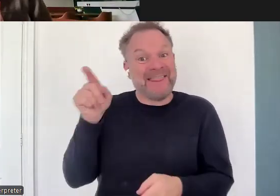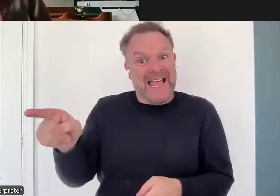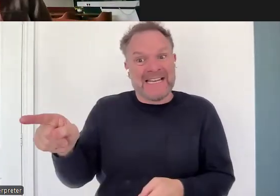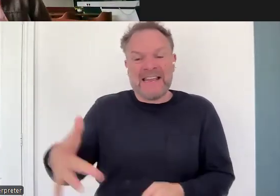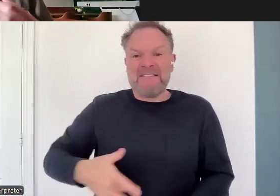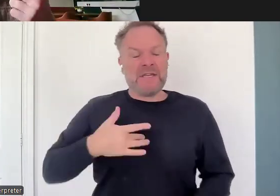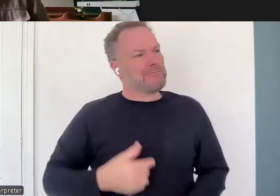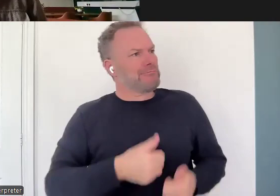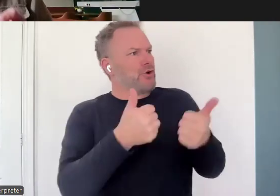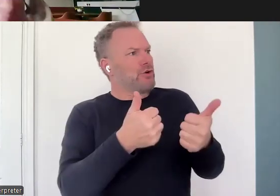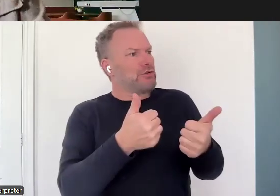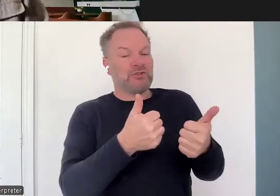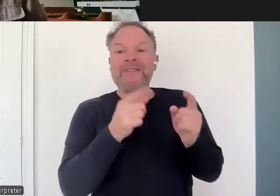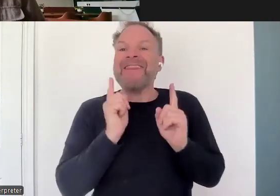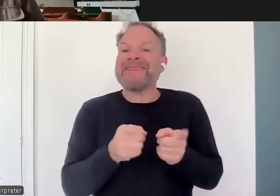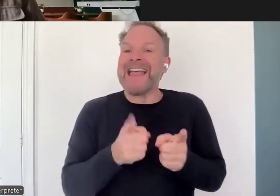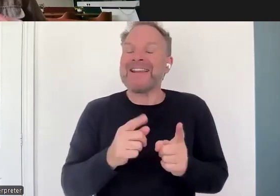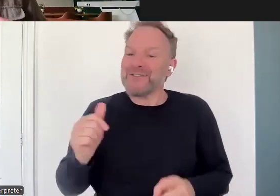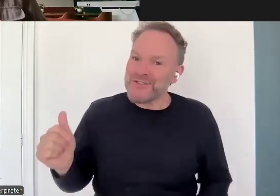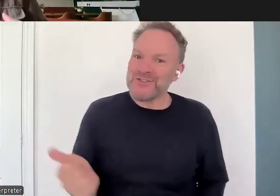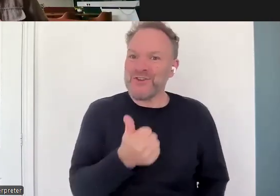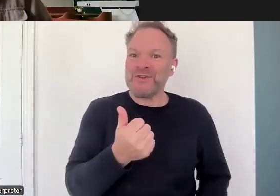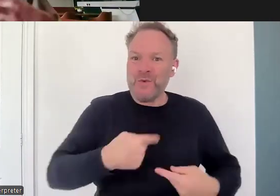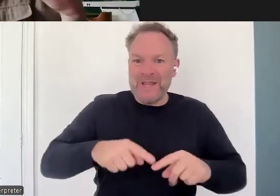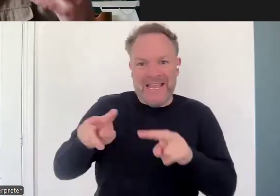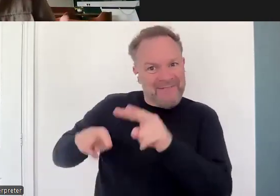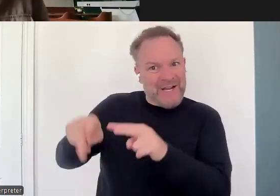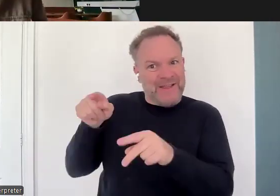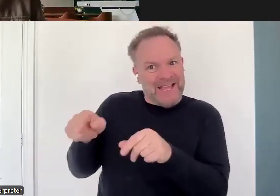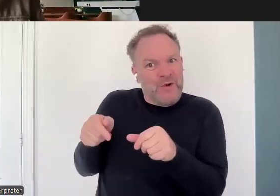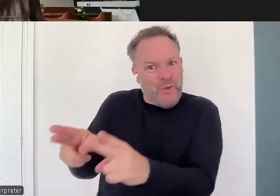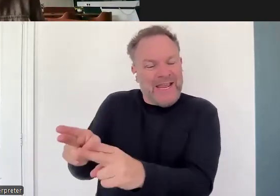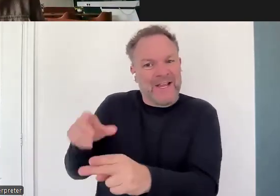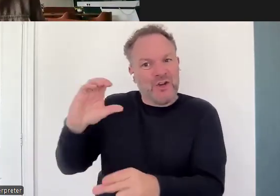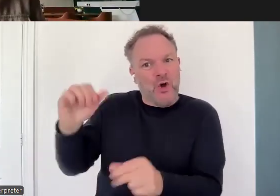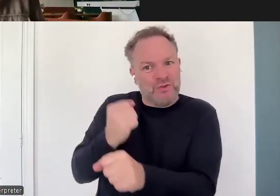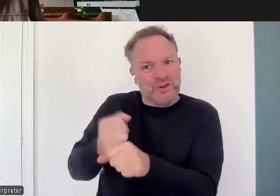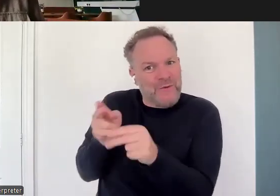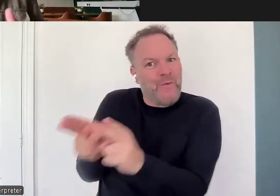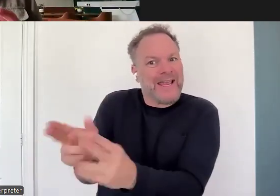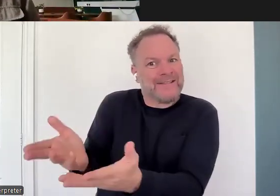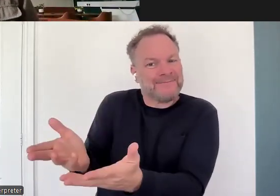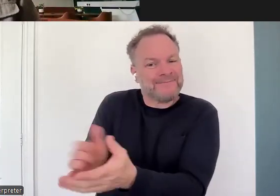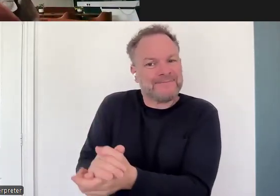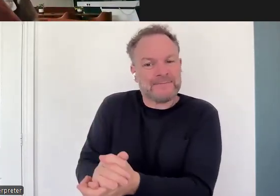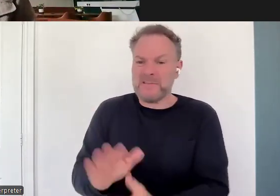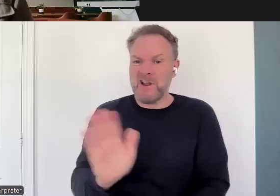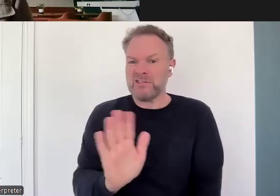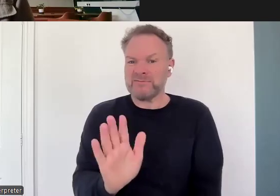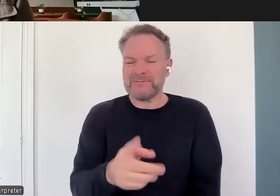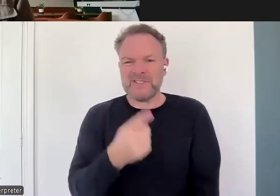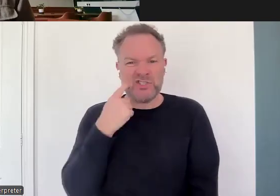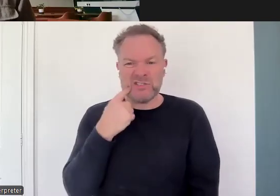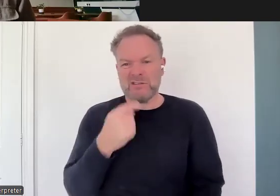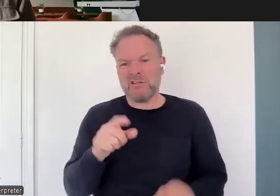feel good, then that should be an incentive for us to evaluate in that co-productive way, rather than in a